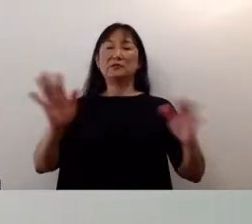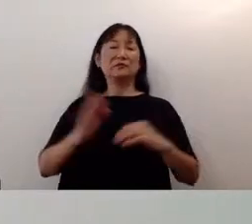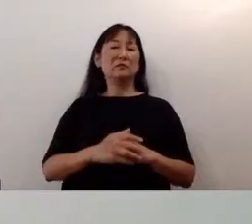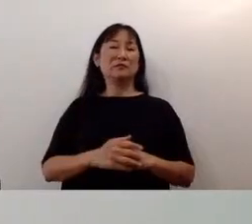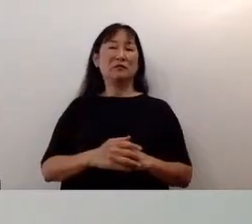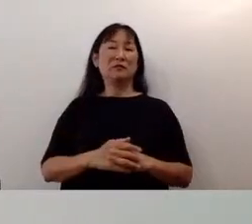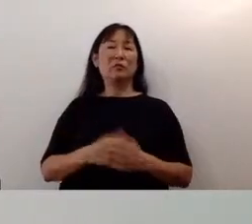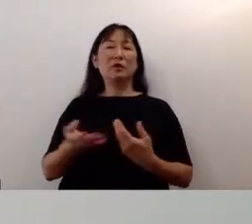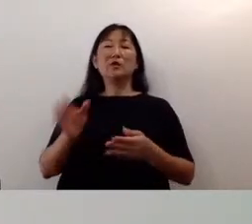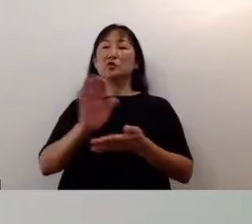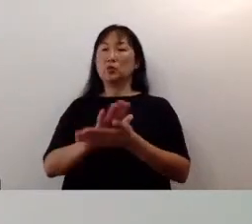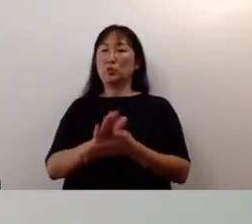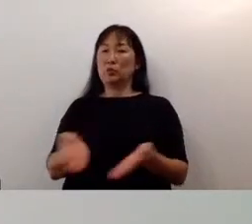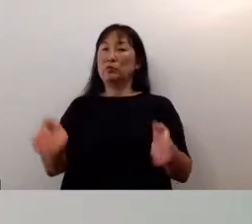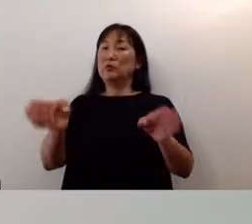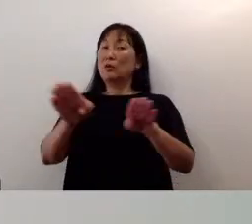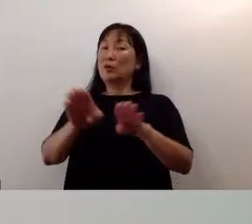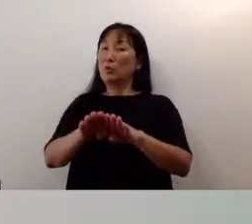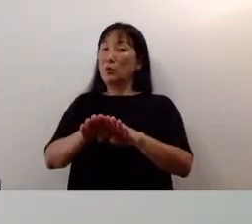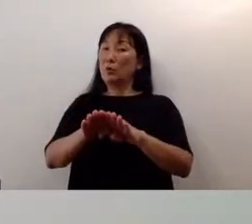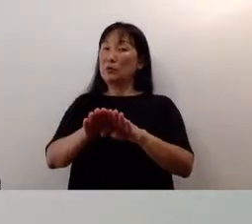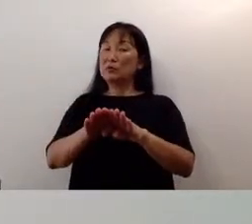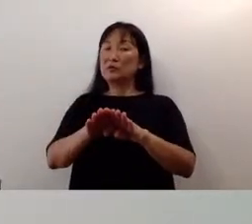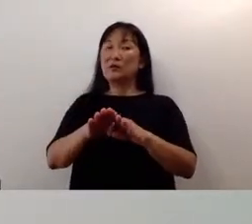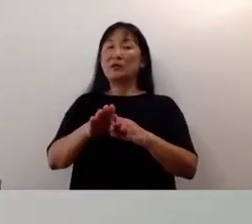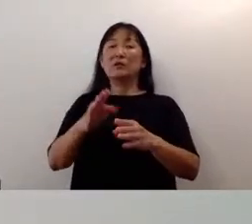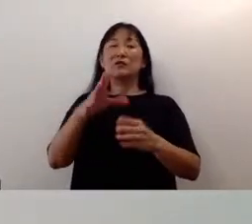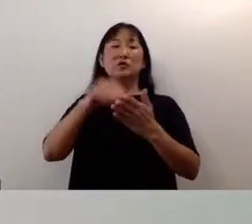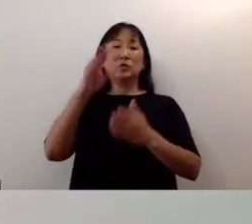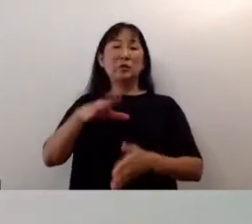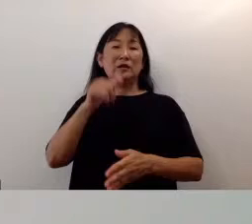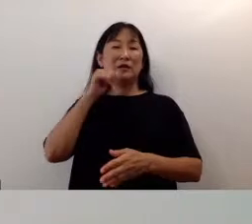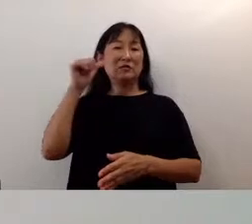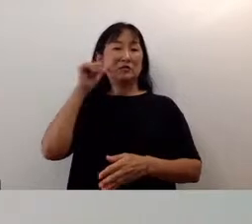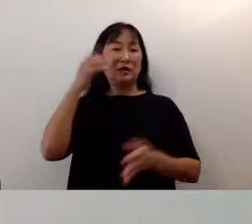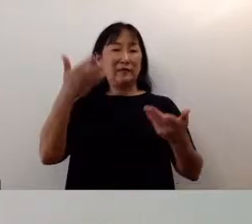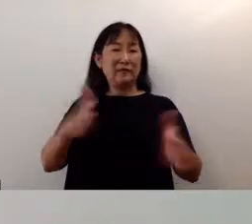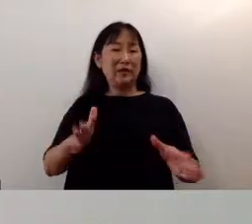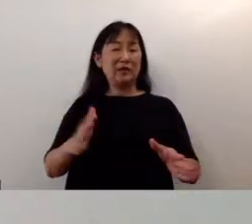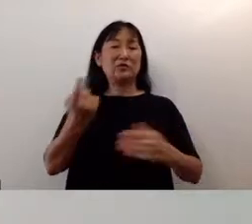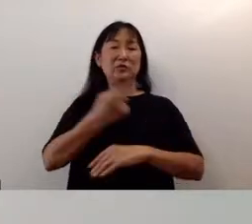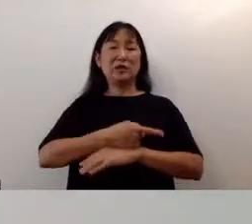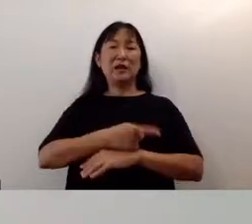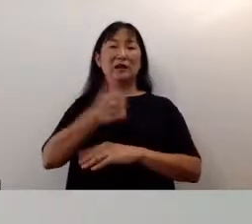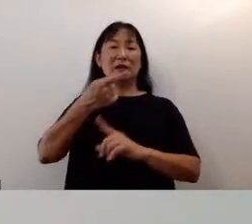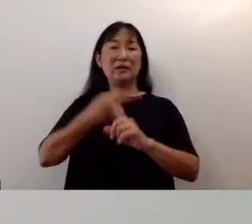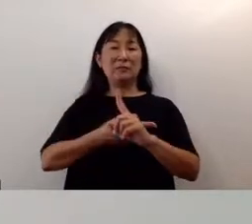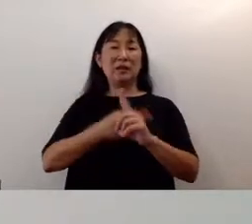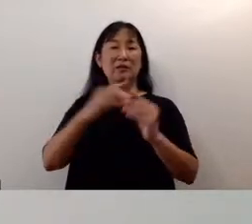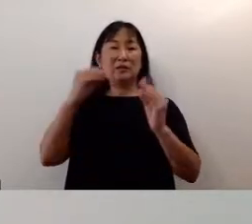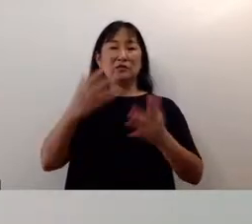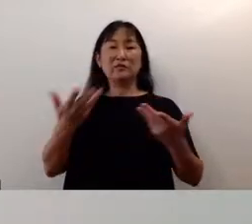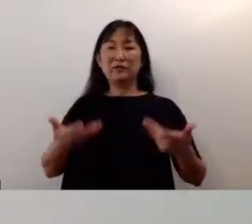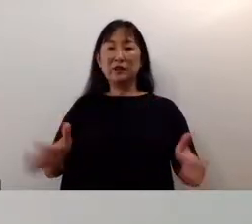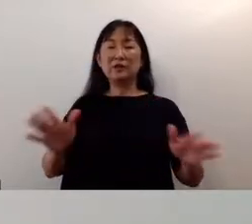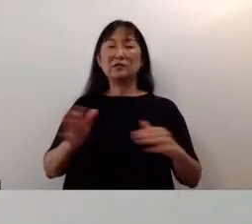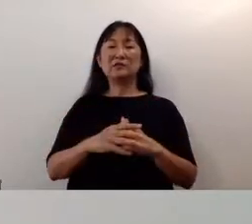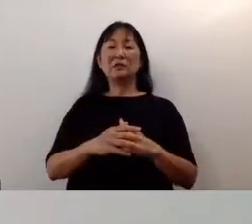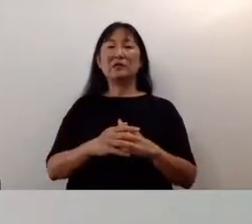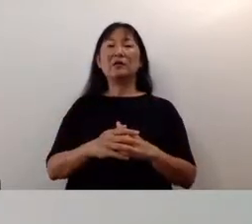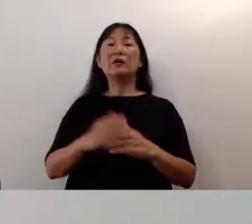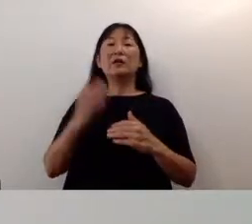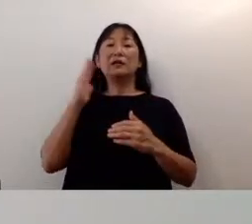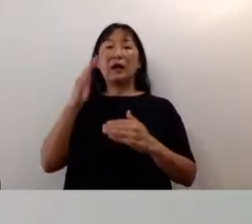have closed up schools. Students' last day was yesterday. Today is last day for 10-month teachers. As we move forward, HSTA will begin bargaining the